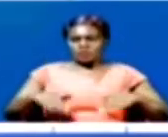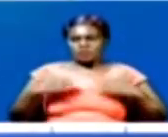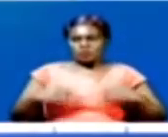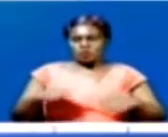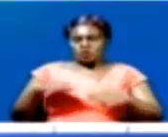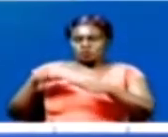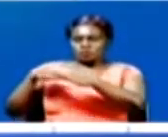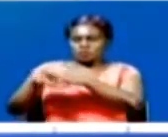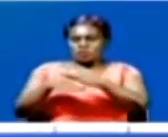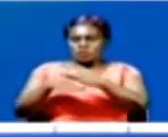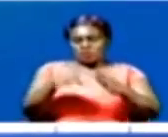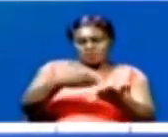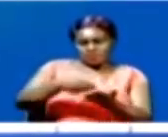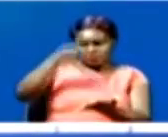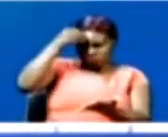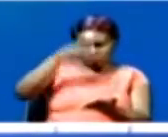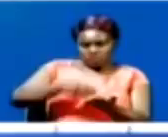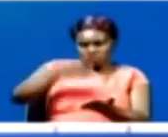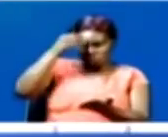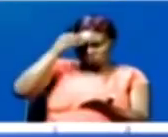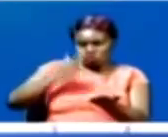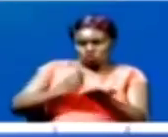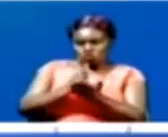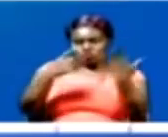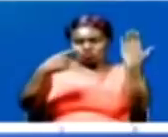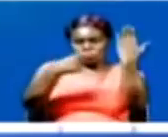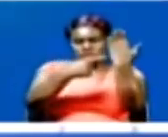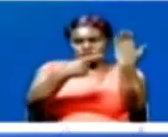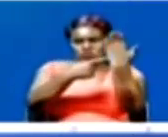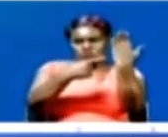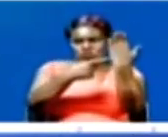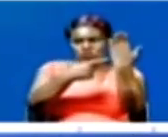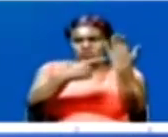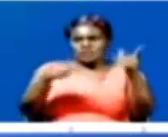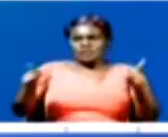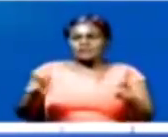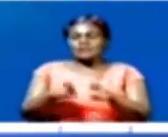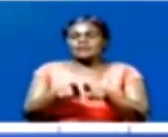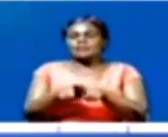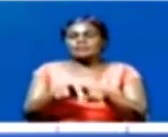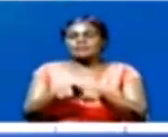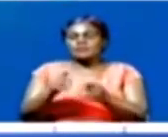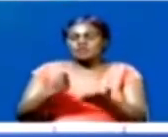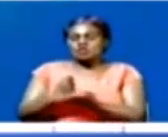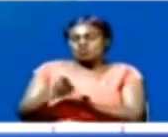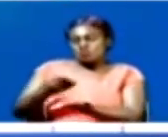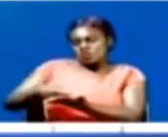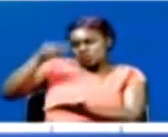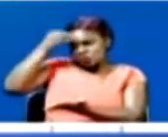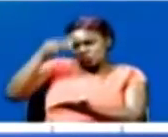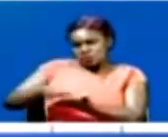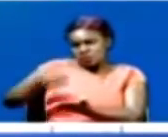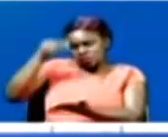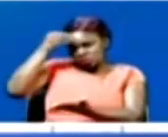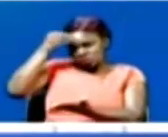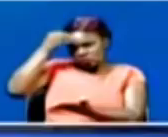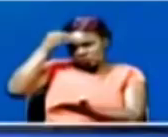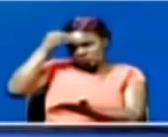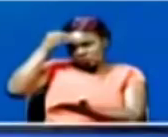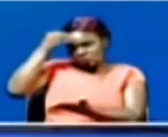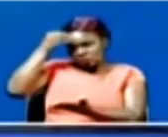get the access of education through technology, also through education on the academic